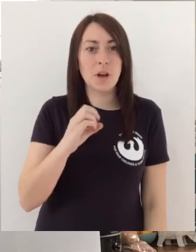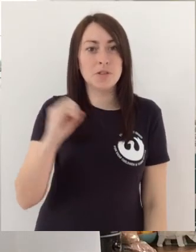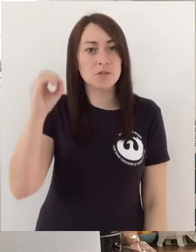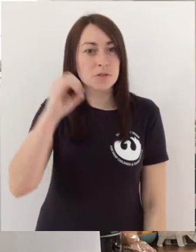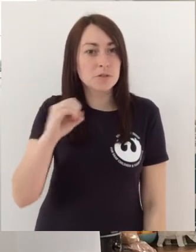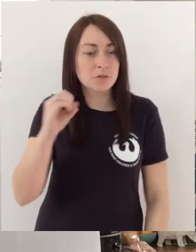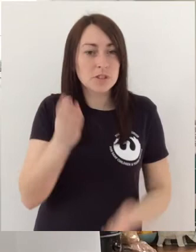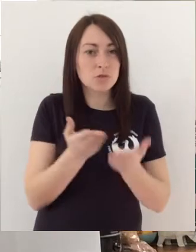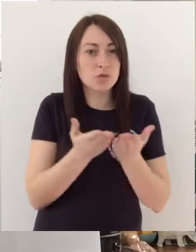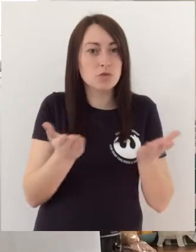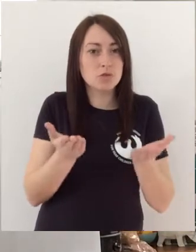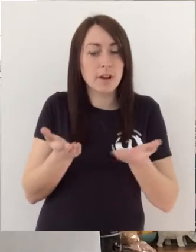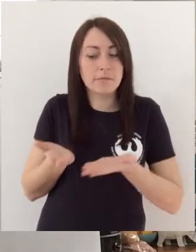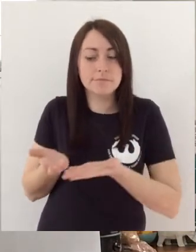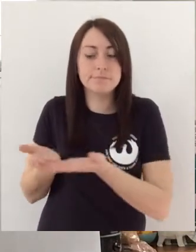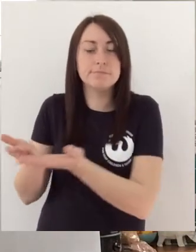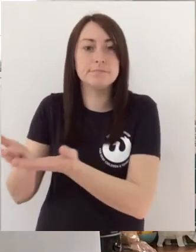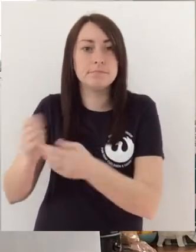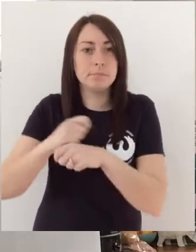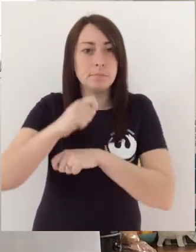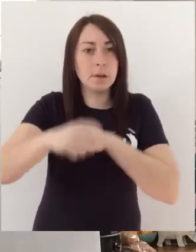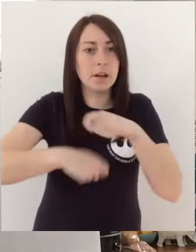in there to start heating up.